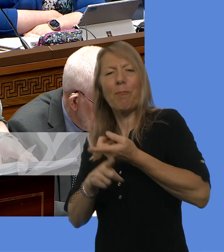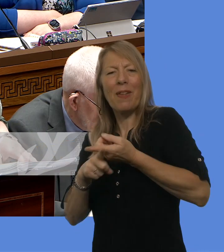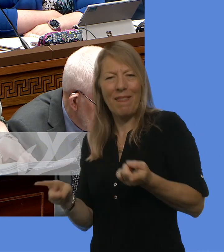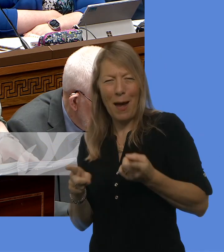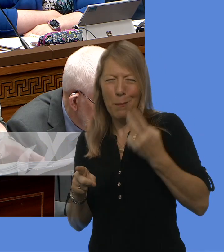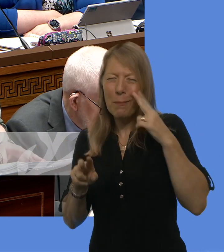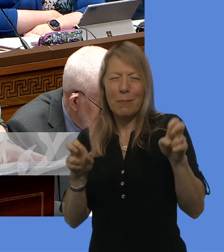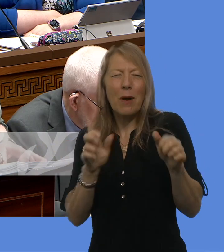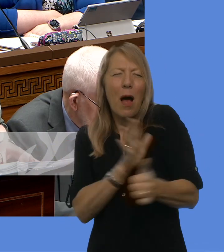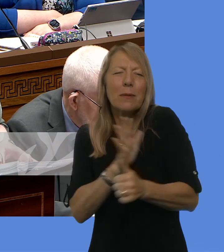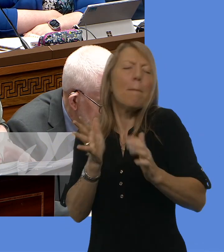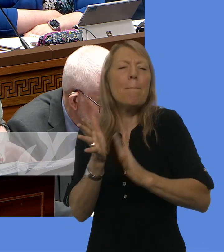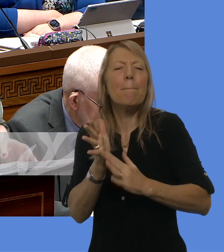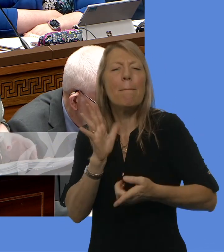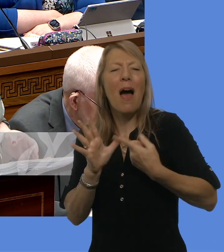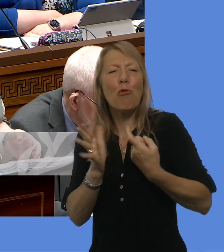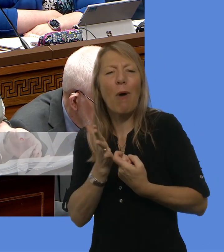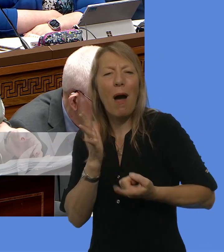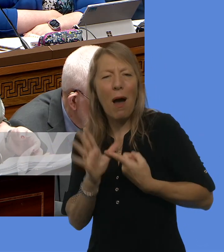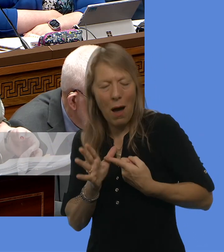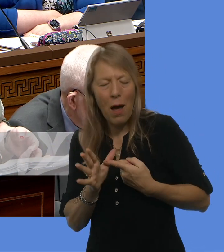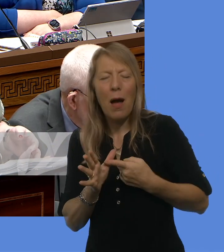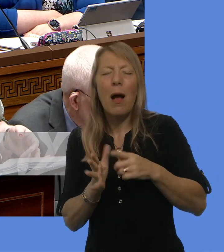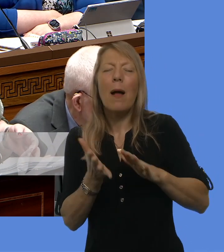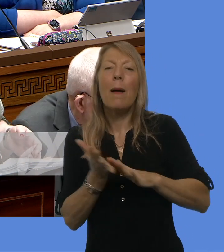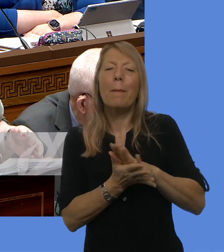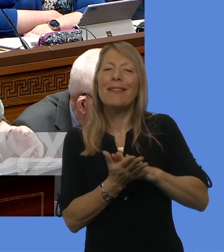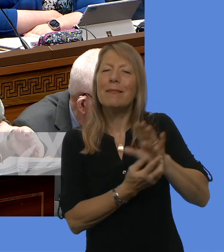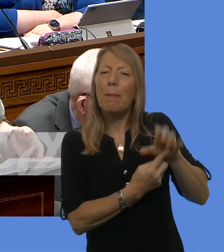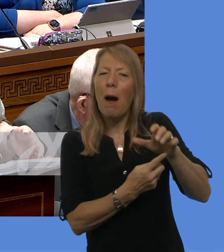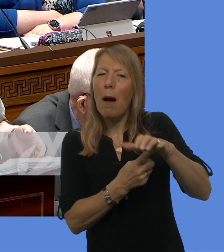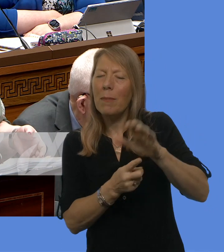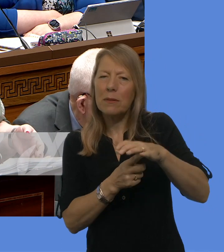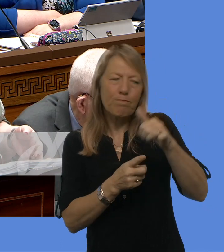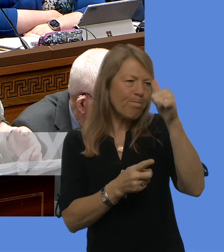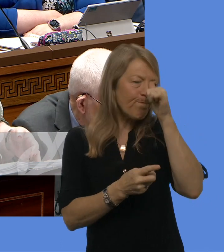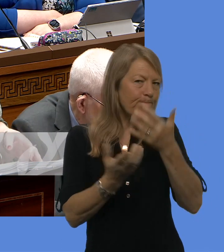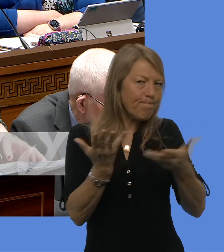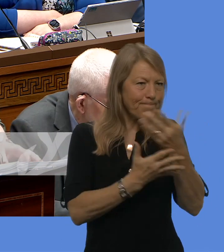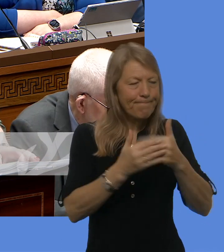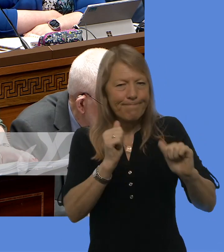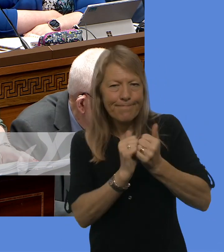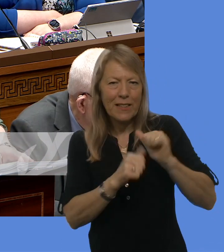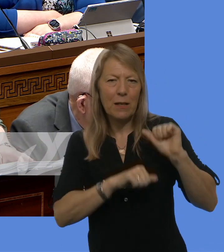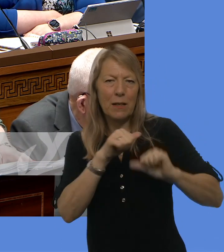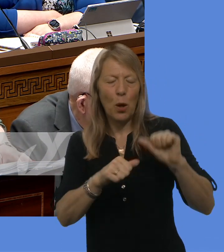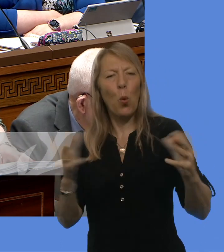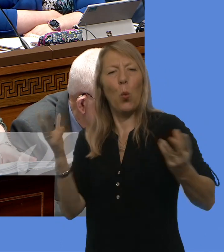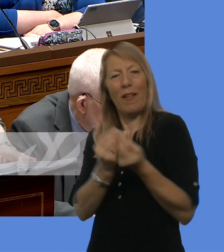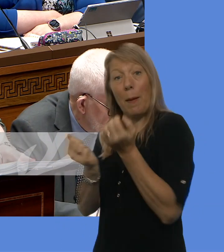supervising officers appointed on the department's behalf, along with representatives from the Northern Ireland Prison Service and the Police Service of Northern